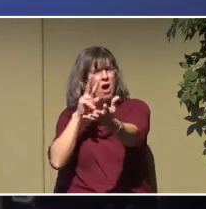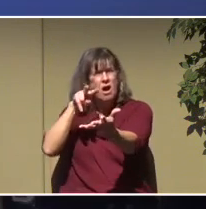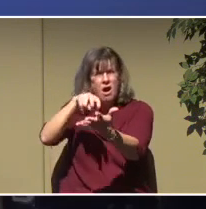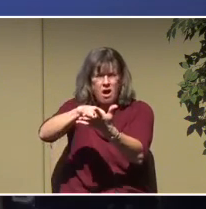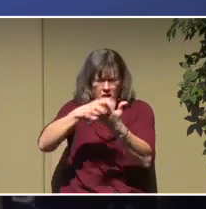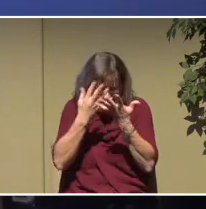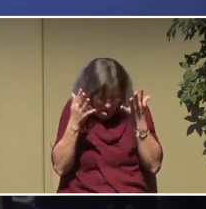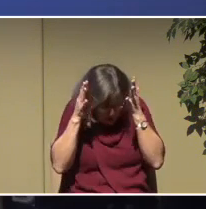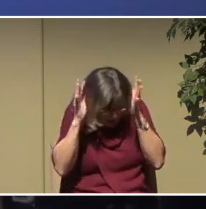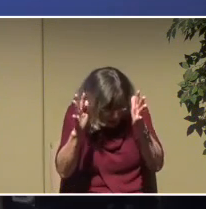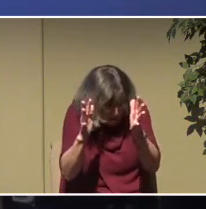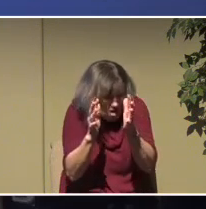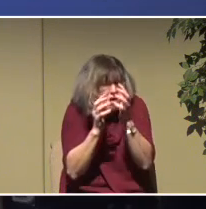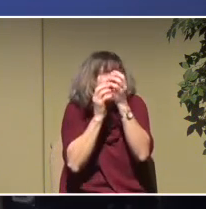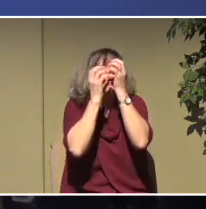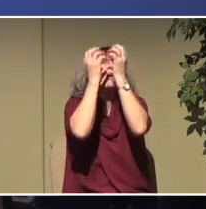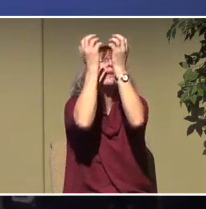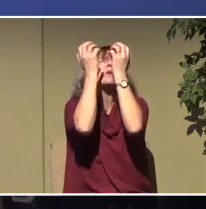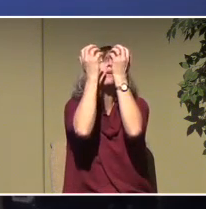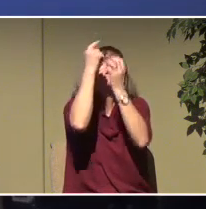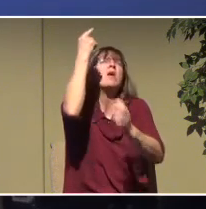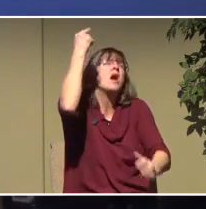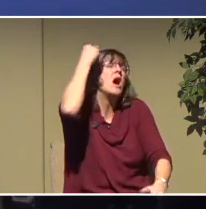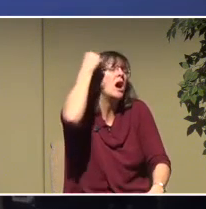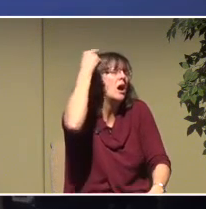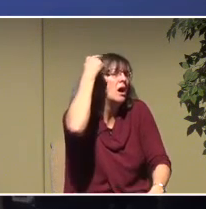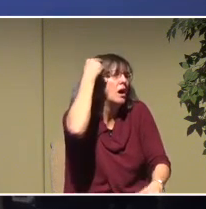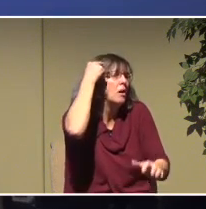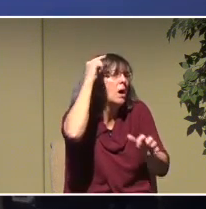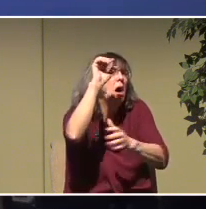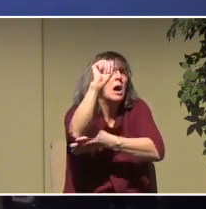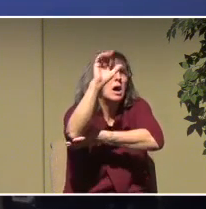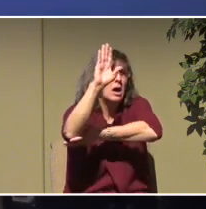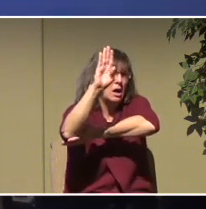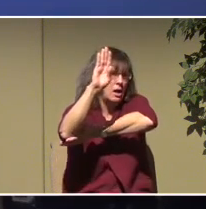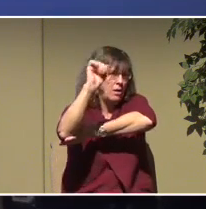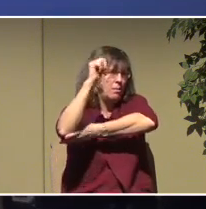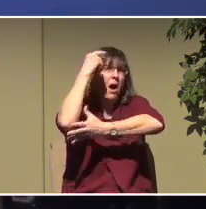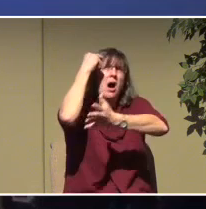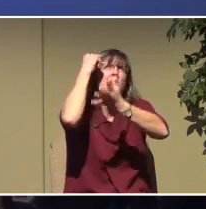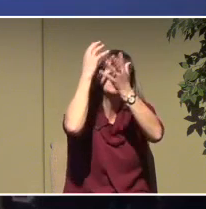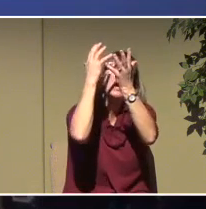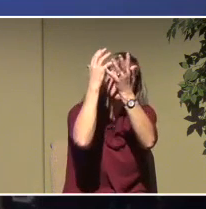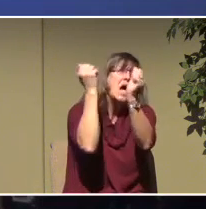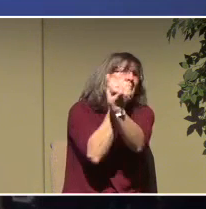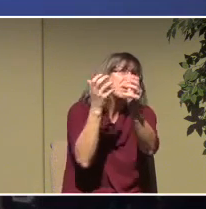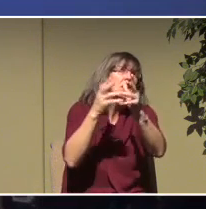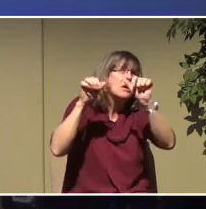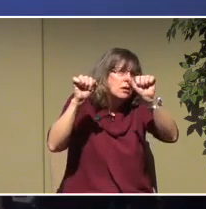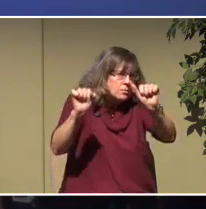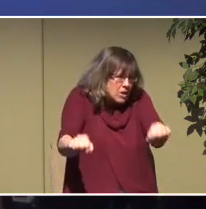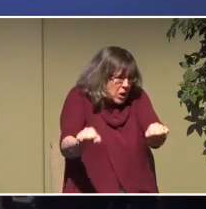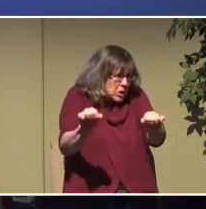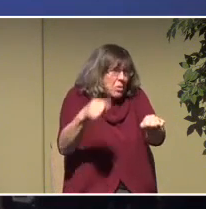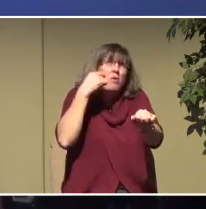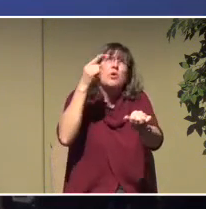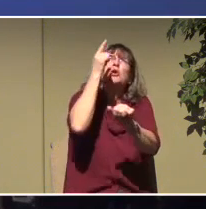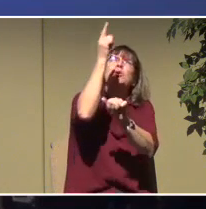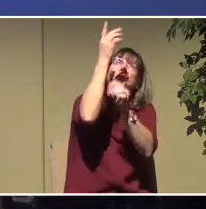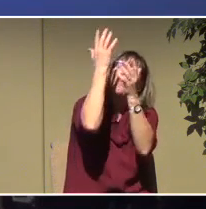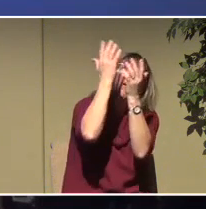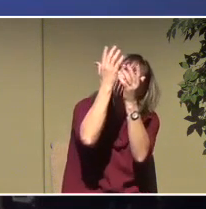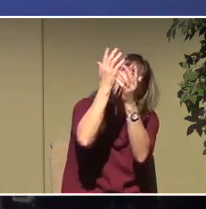him. "Abba, Father," he said, "everything is possible for you. Take this cup from